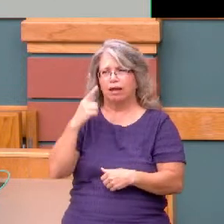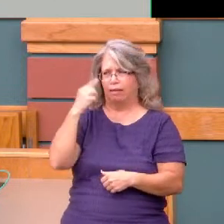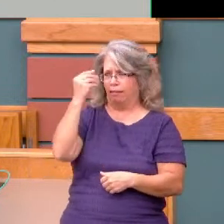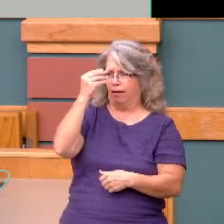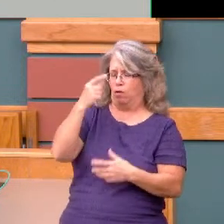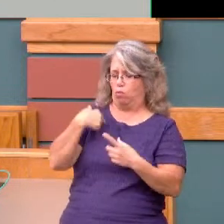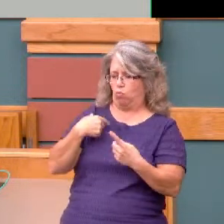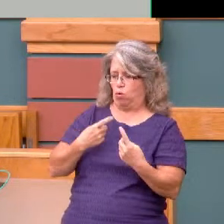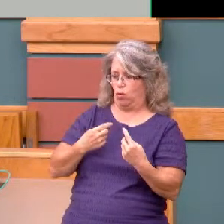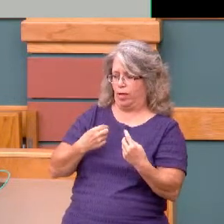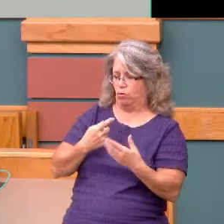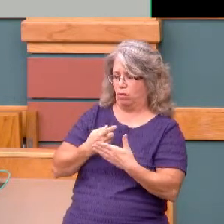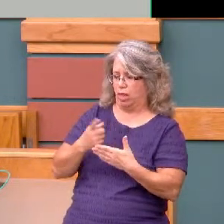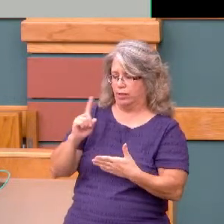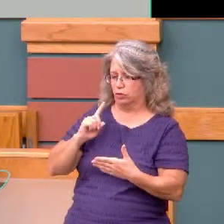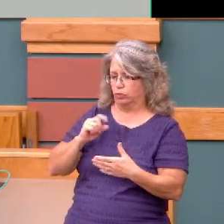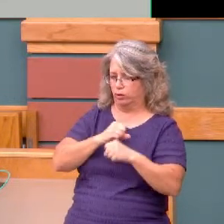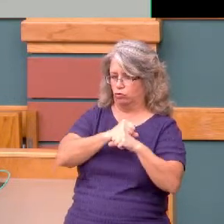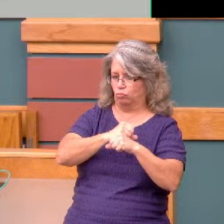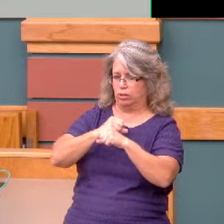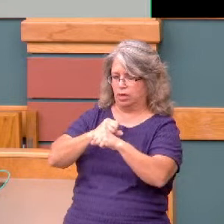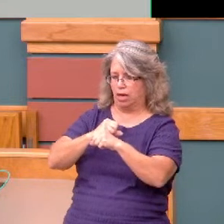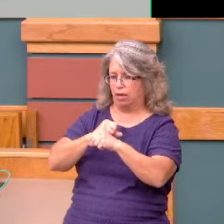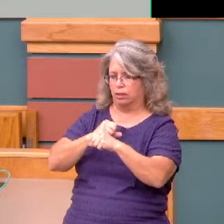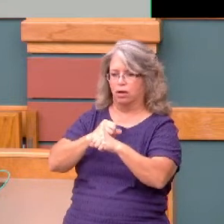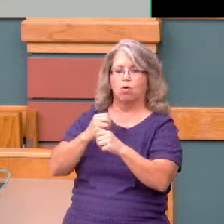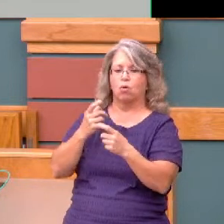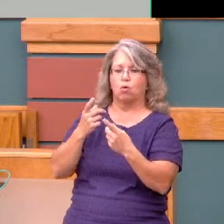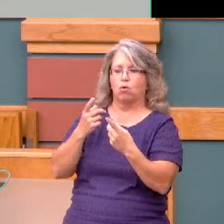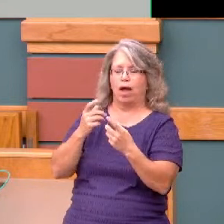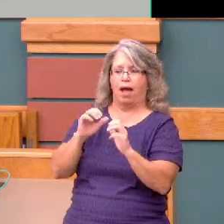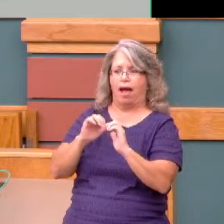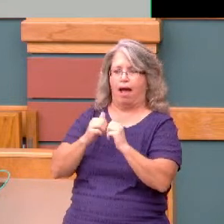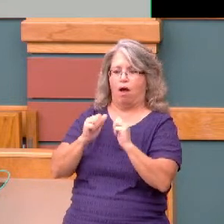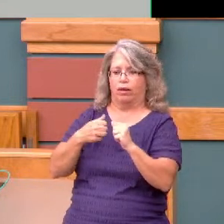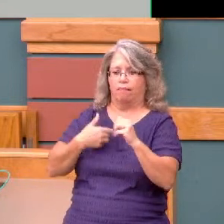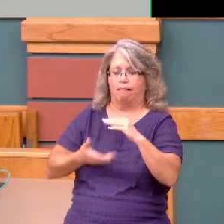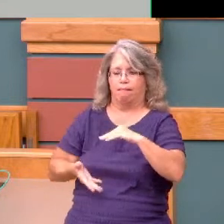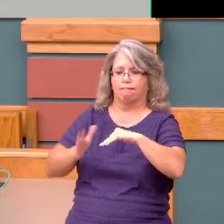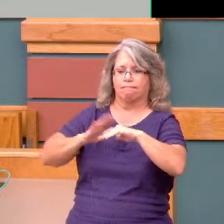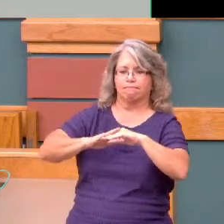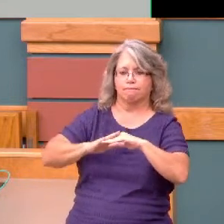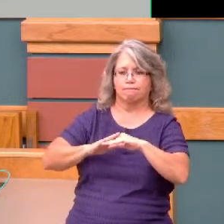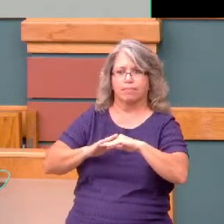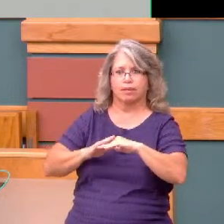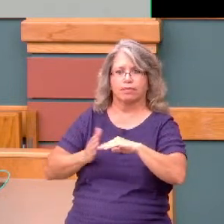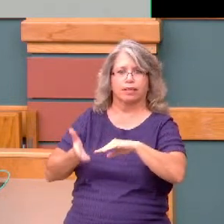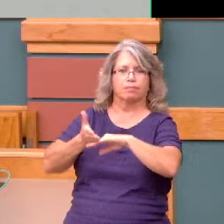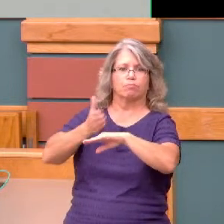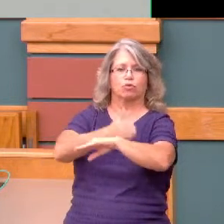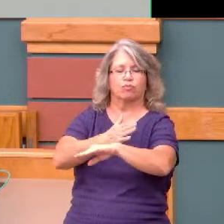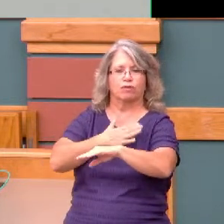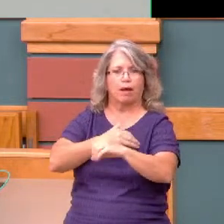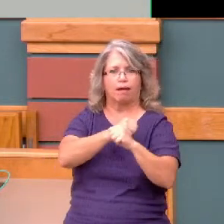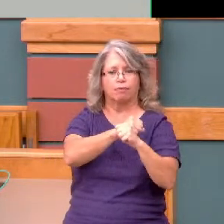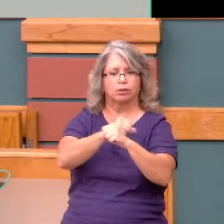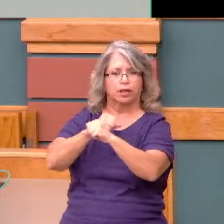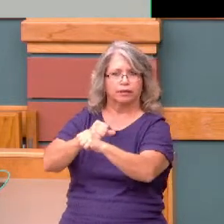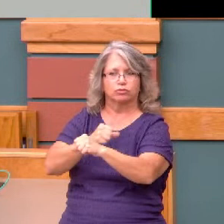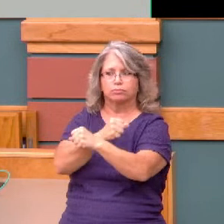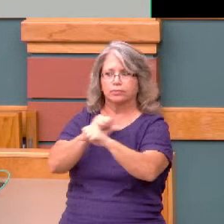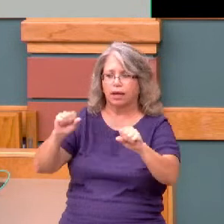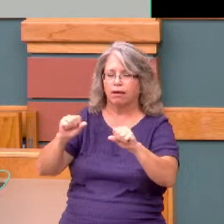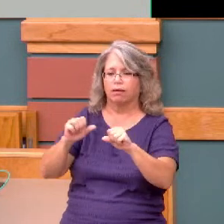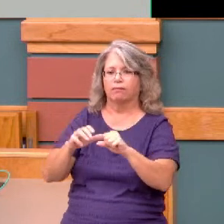this week to stop the spread of COVID. Mask up if you're going out in public, social distance, and get vaccinated. If you do